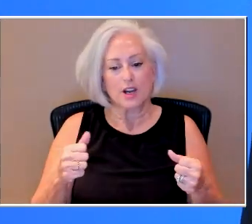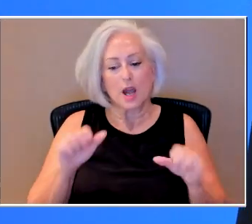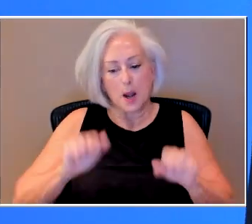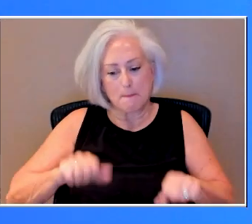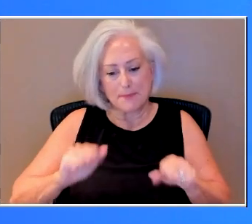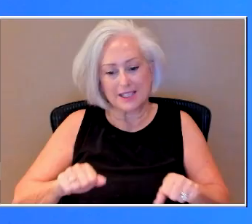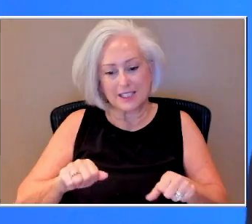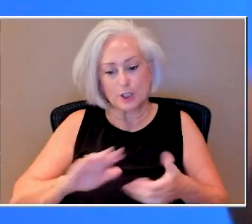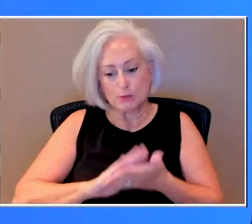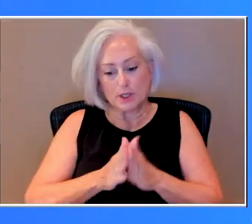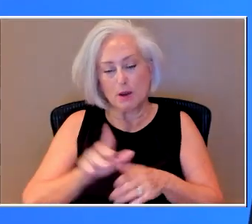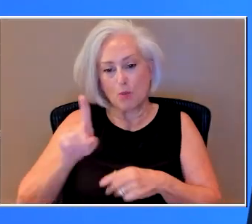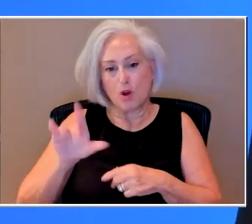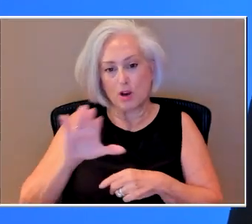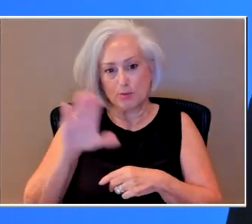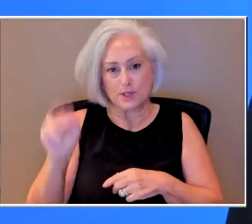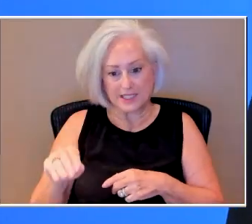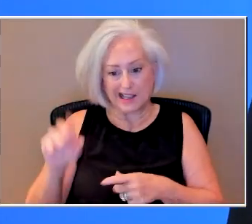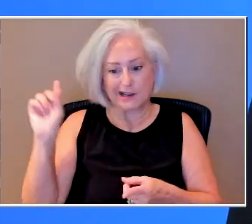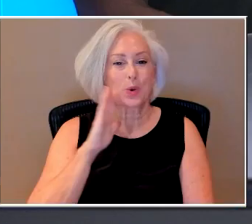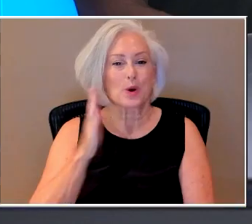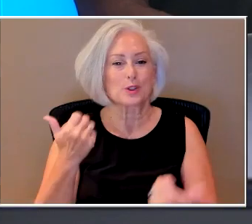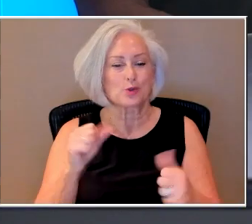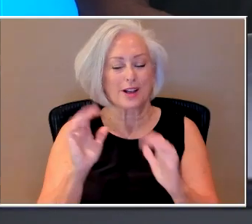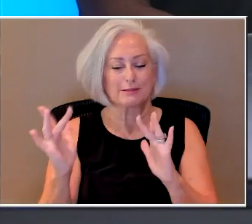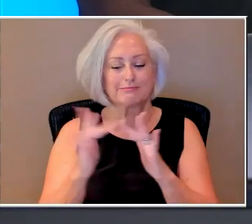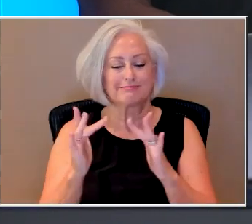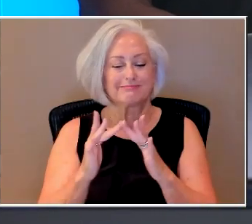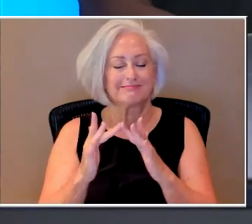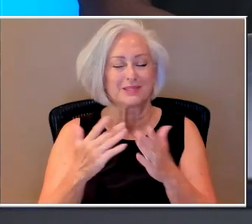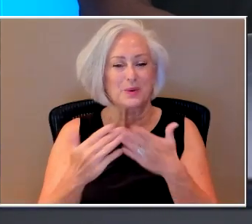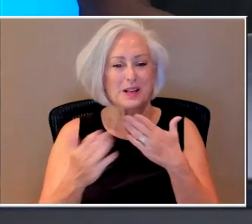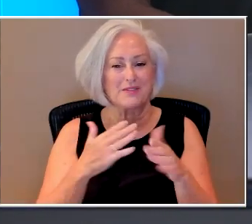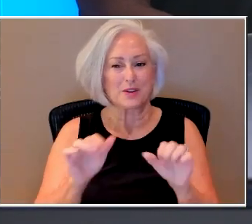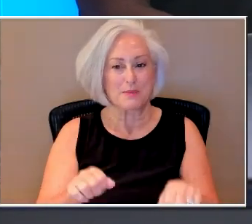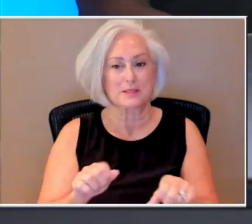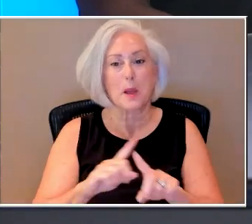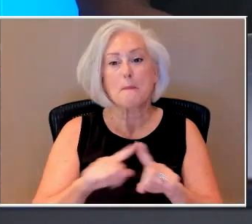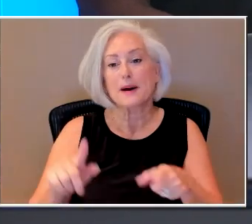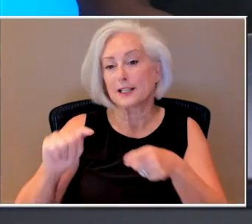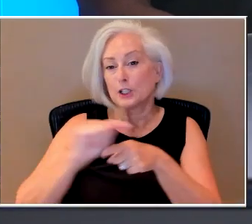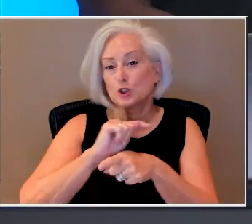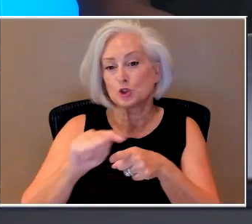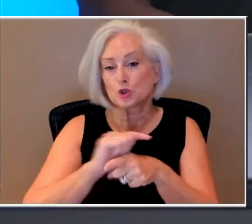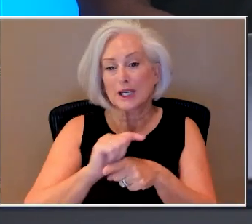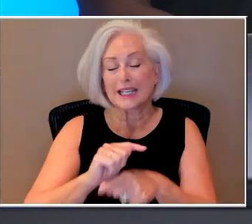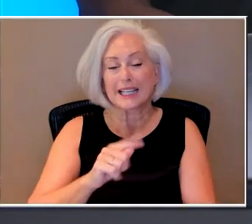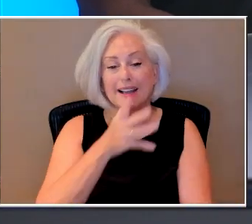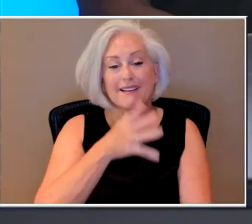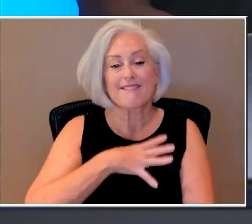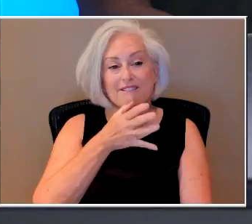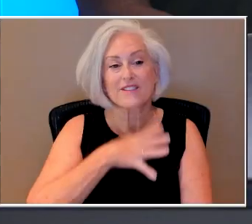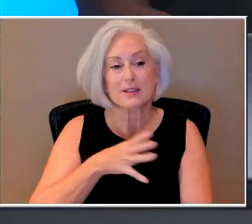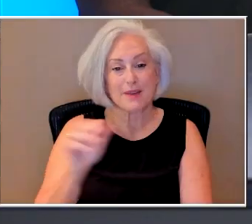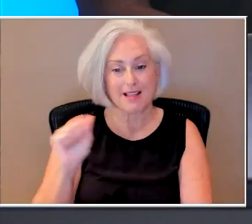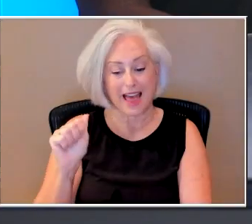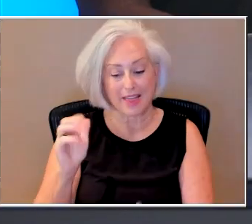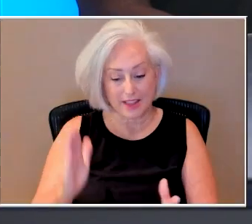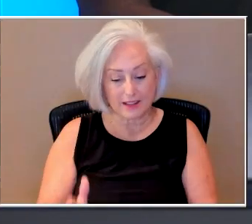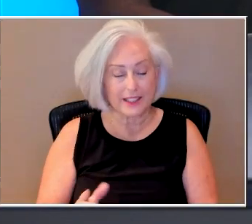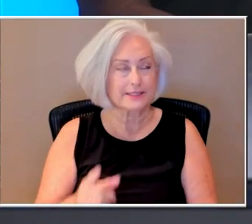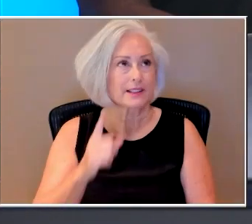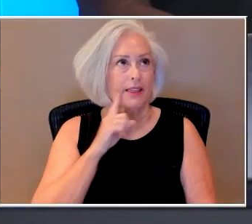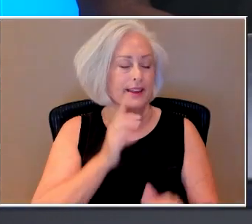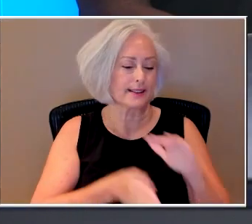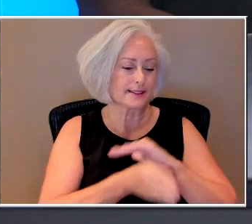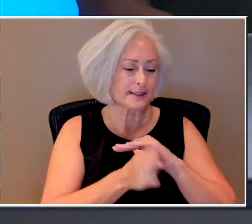and recover before we ask them to go 100% again. When it comes to training female athletes, especially in sports like basketball and soccer, as we're talking about,